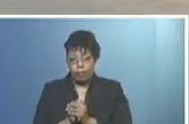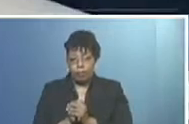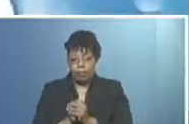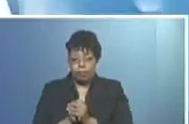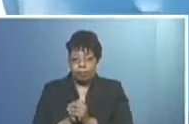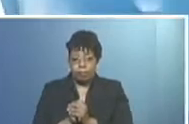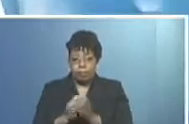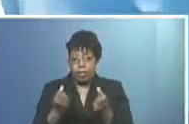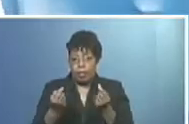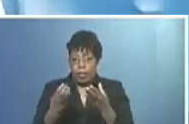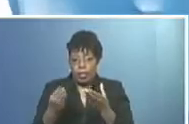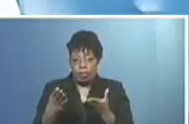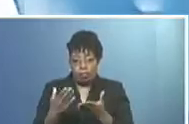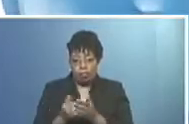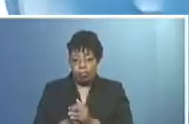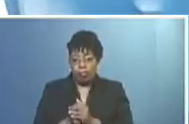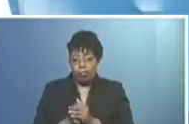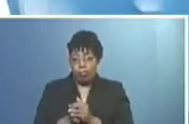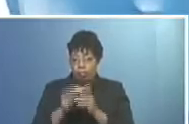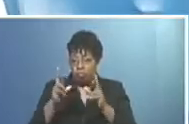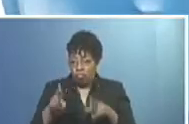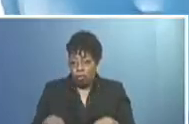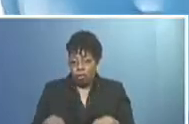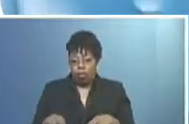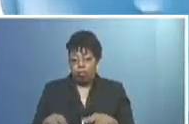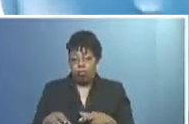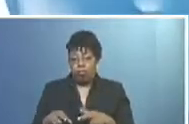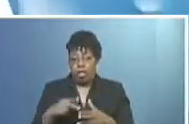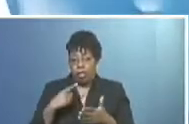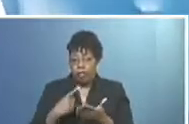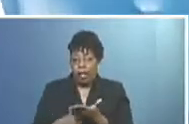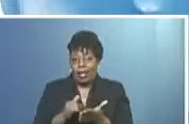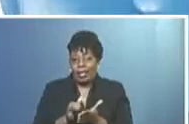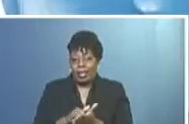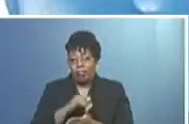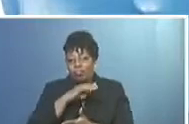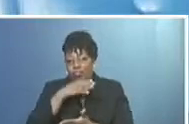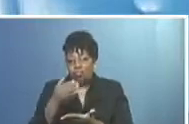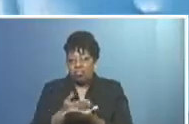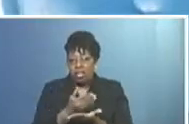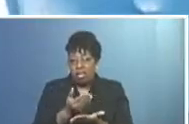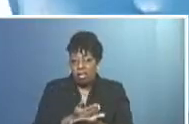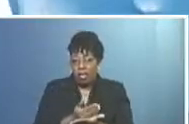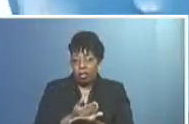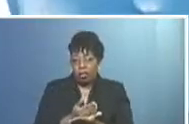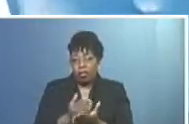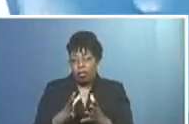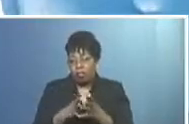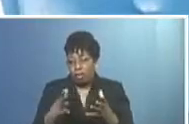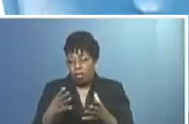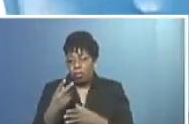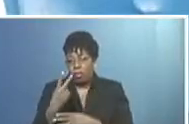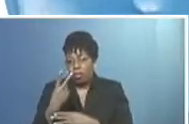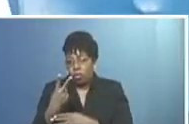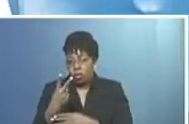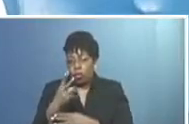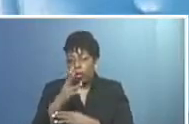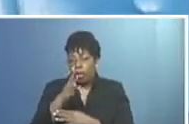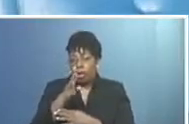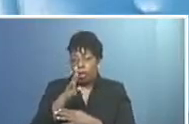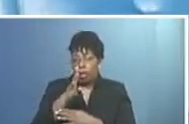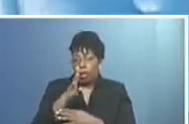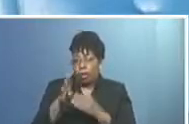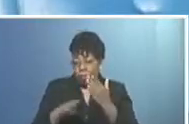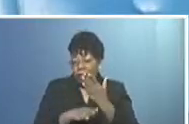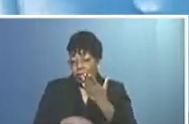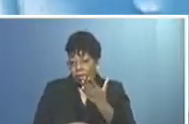A number of constituents lamented the fact that trash collection only amounted to about 2 bins. So I